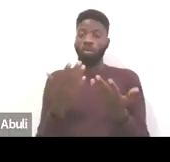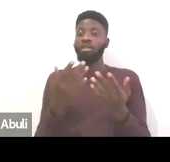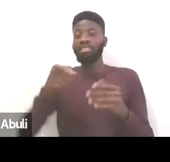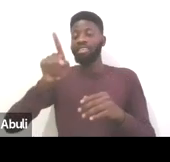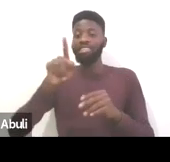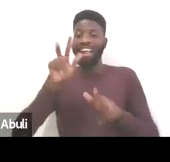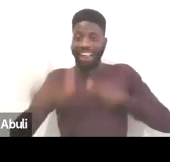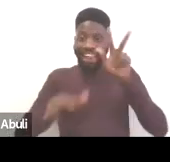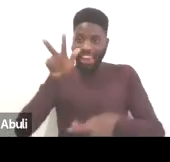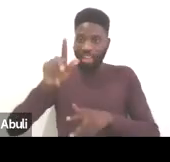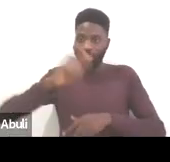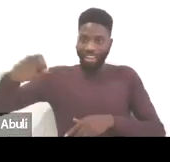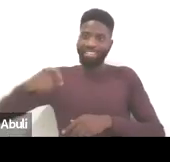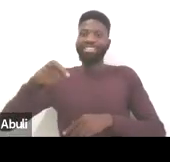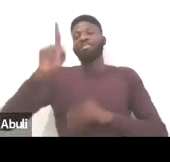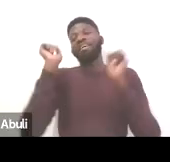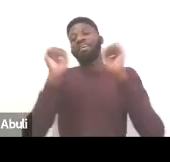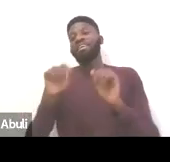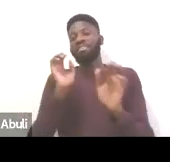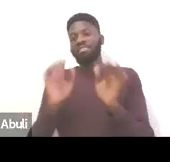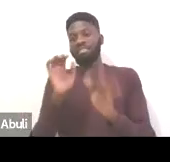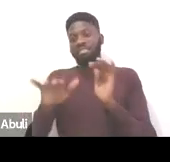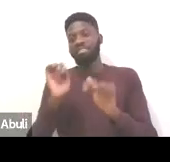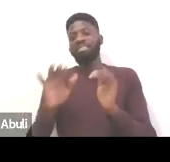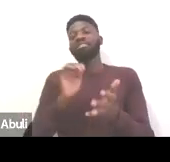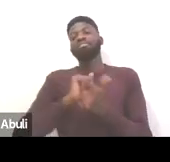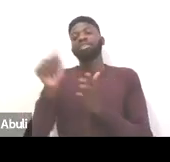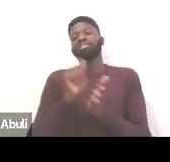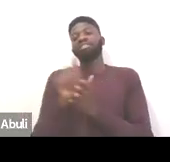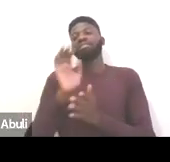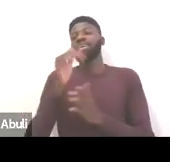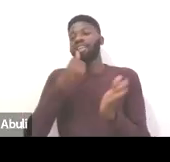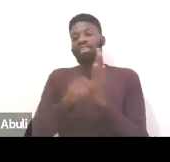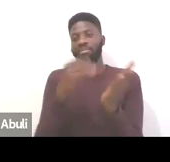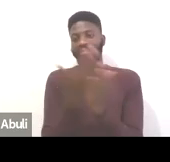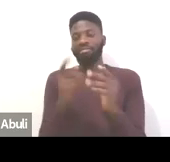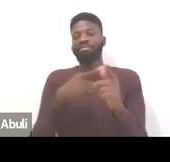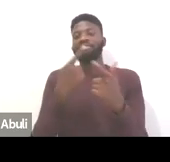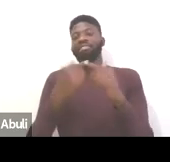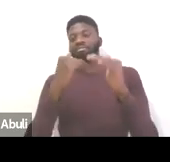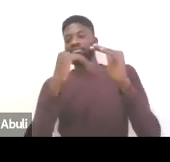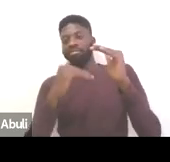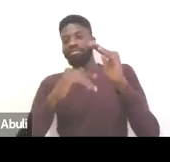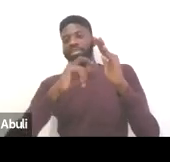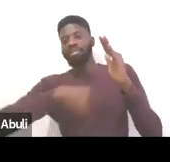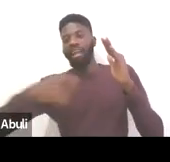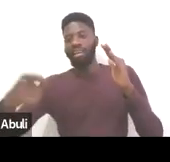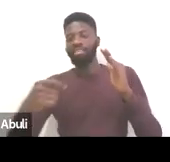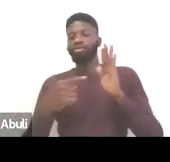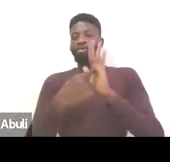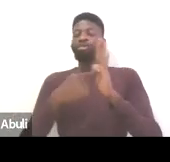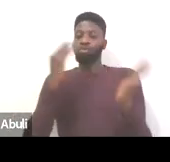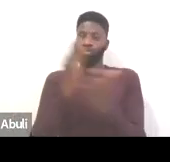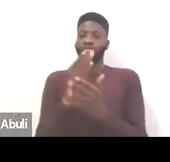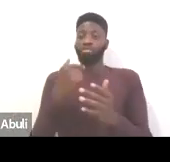like I do, you can print out your CV, your cover letter and sign it off to own up that the content that you've